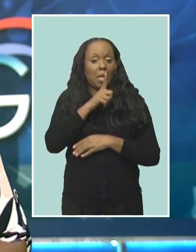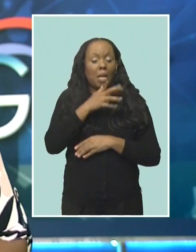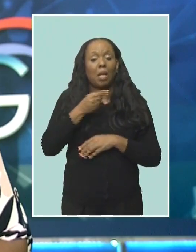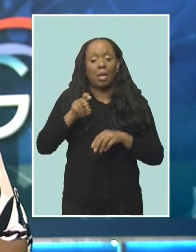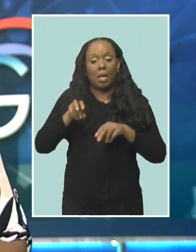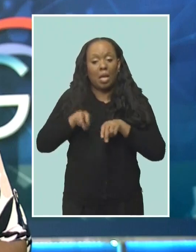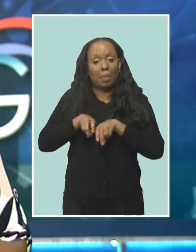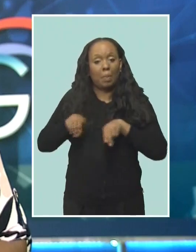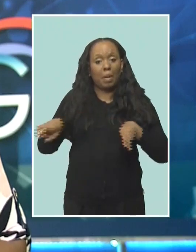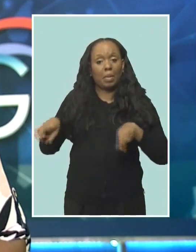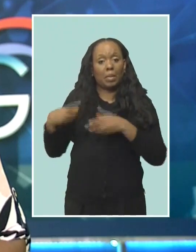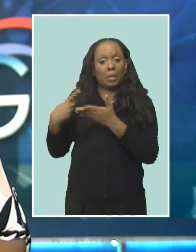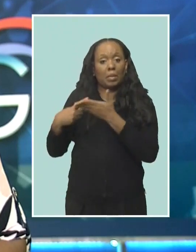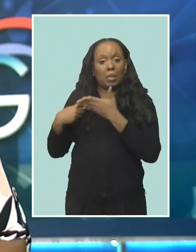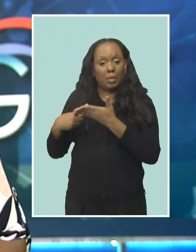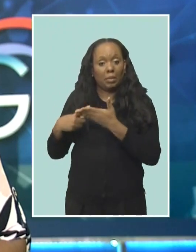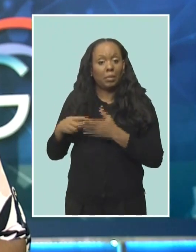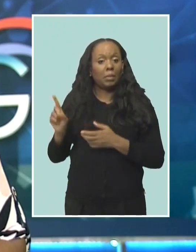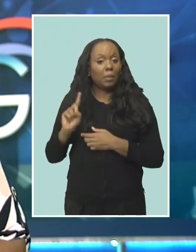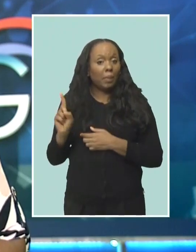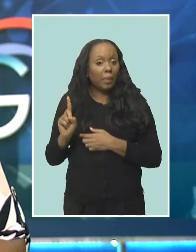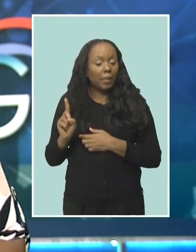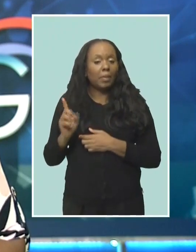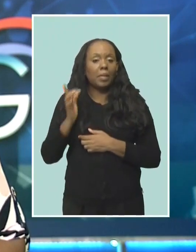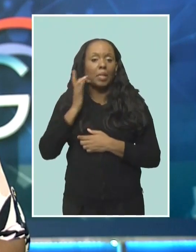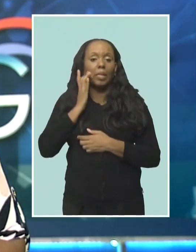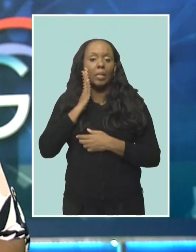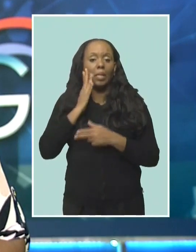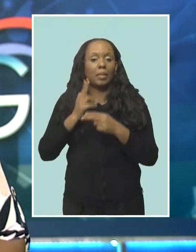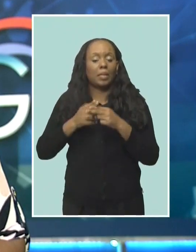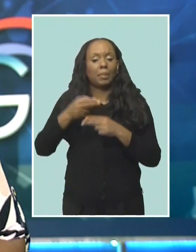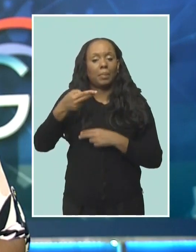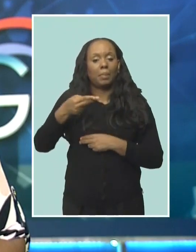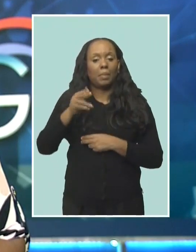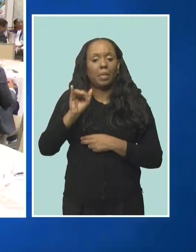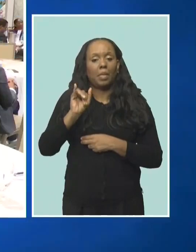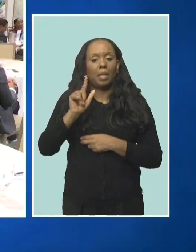discussion at the Hilton Barbados Resort.